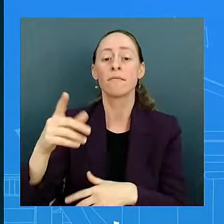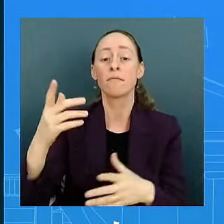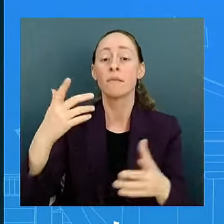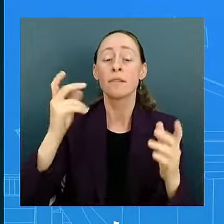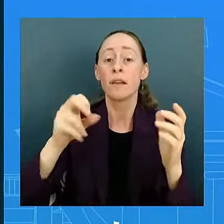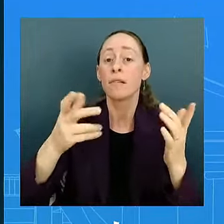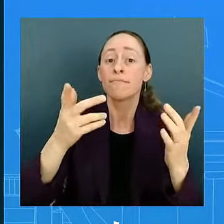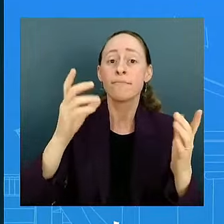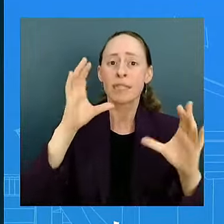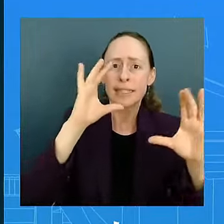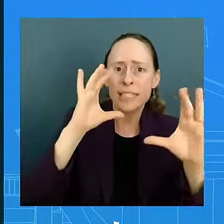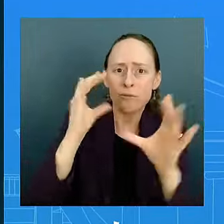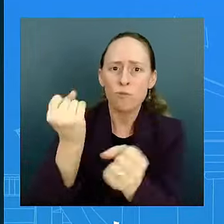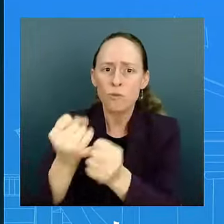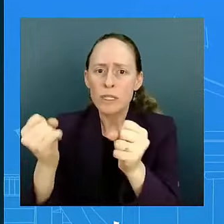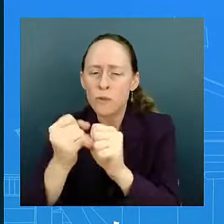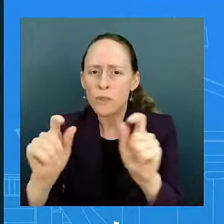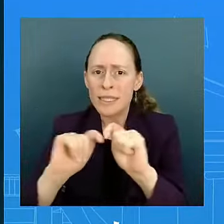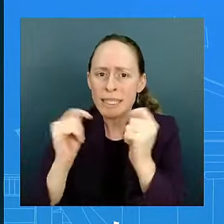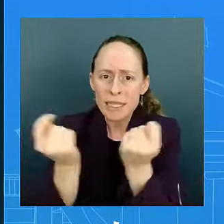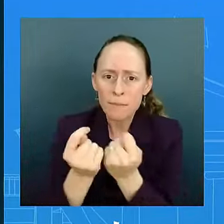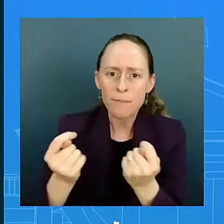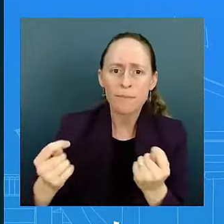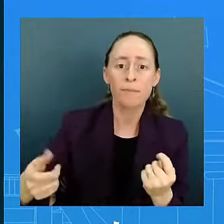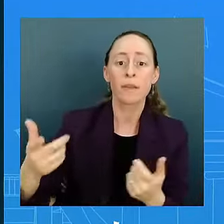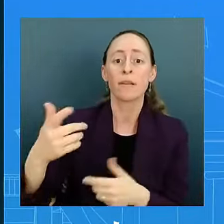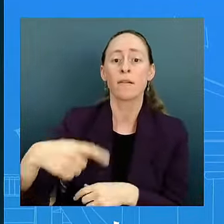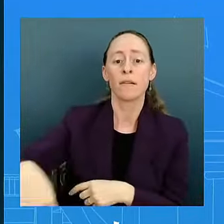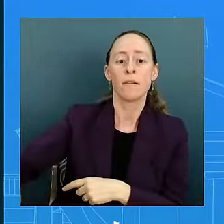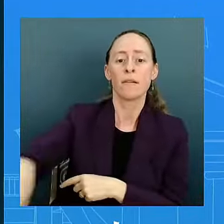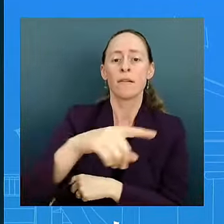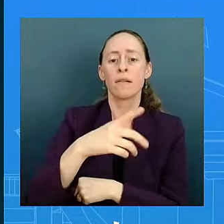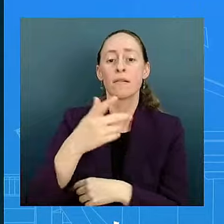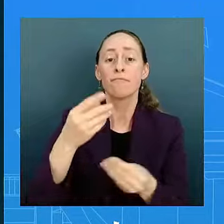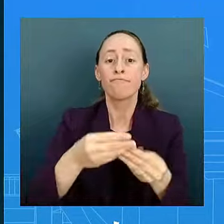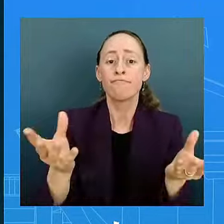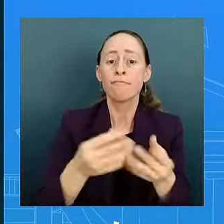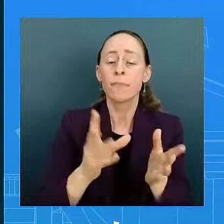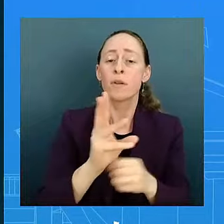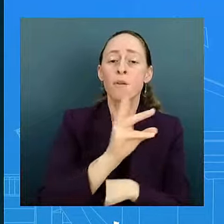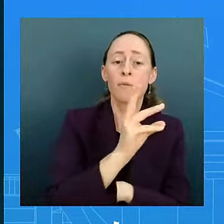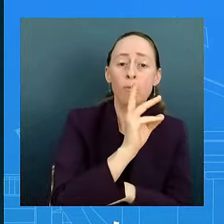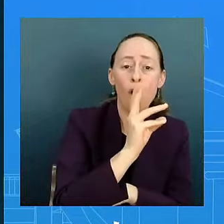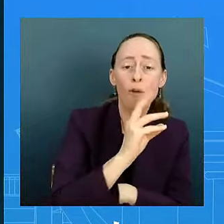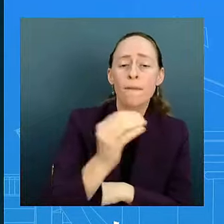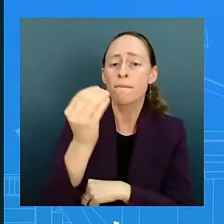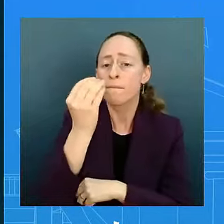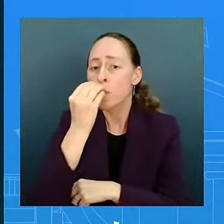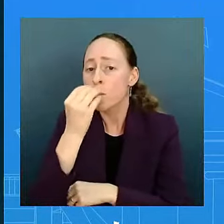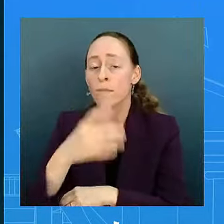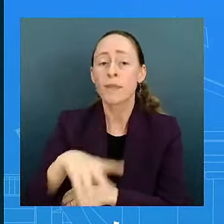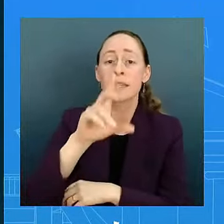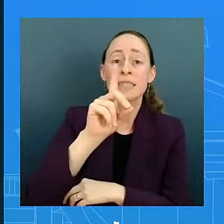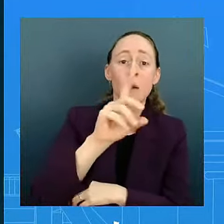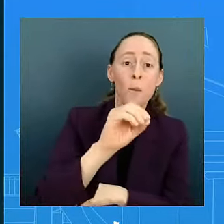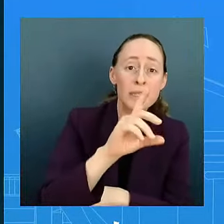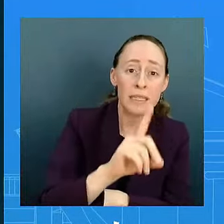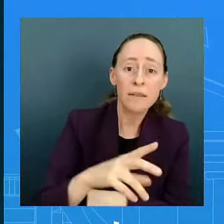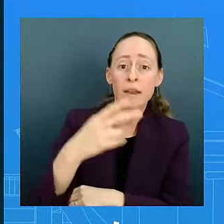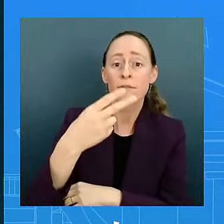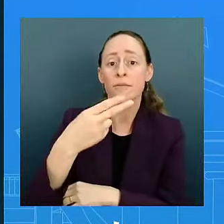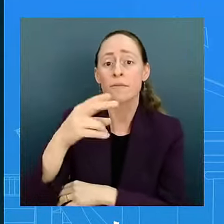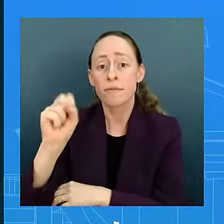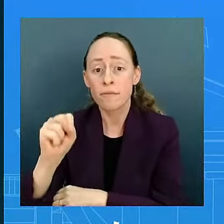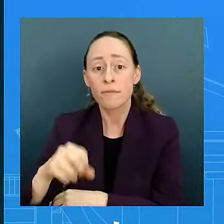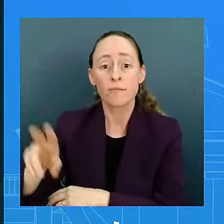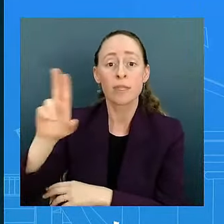from DOD, HHS, U.S. Army Corps of Engineers, and U.S. Coast Guard have deployed and are prepared to support as